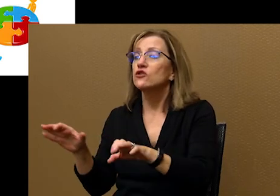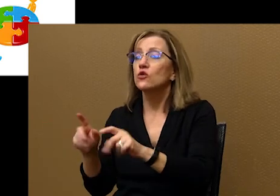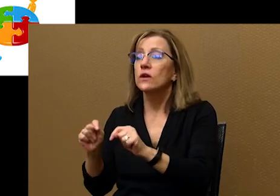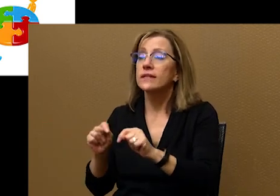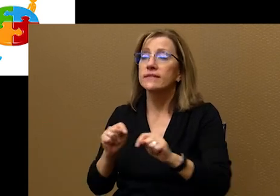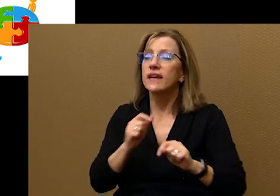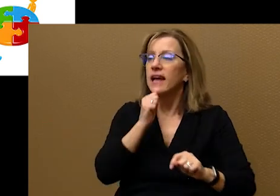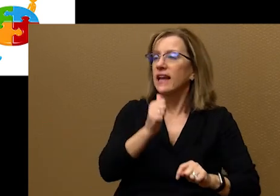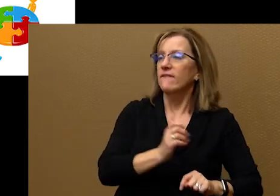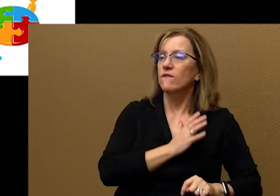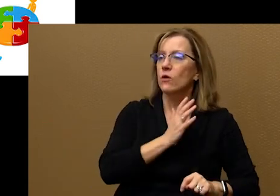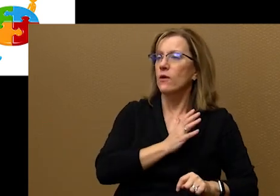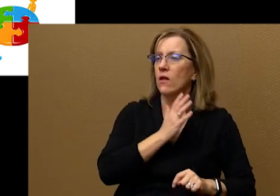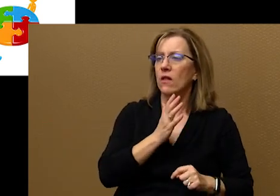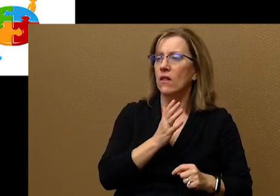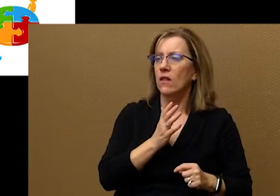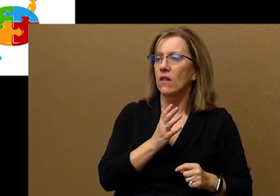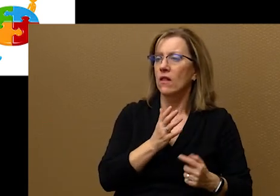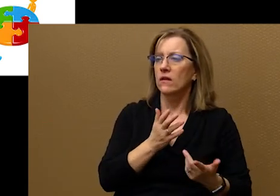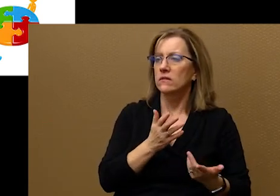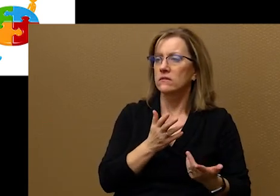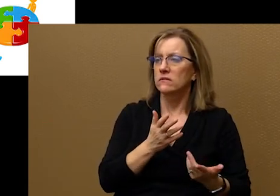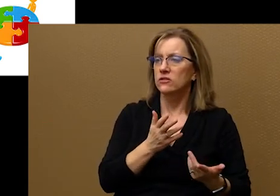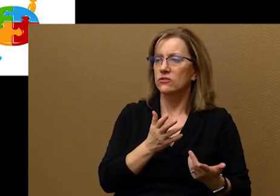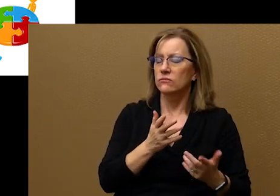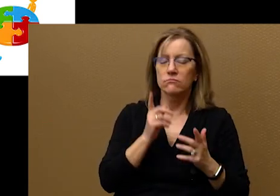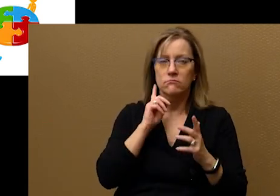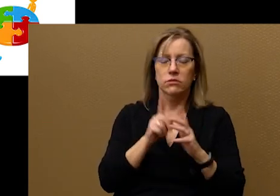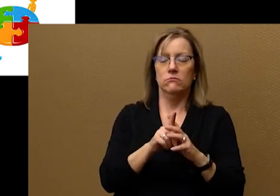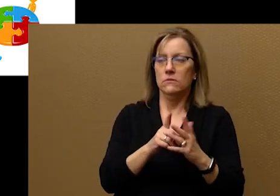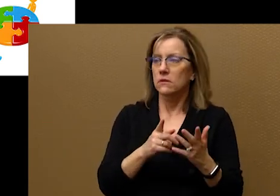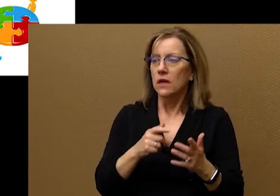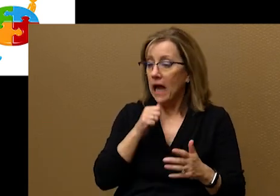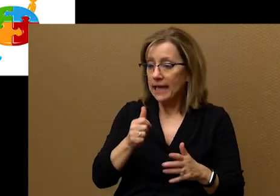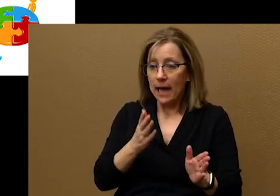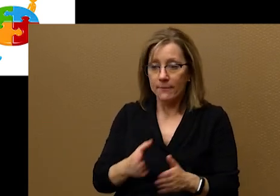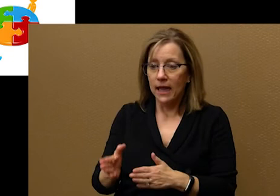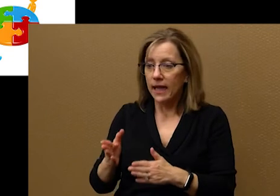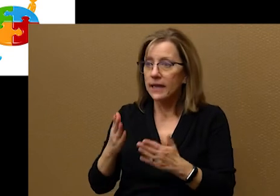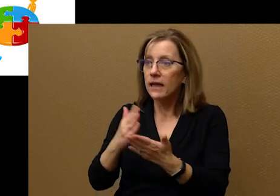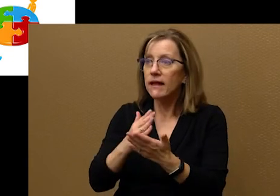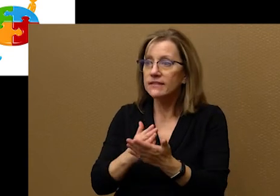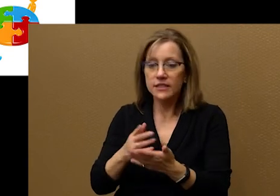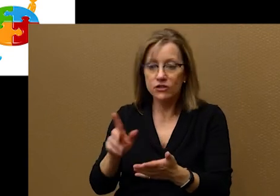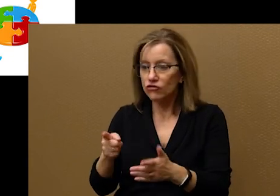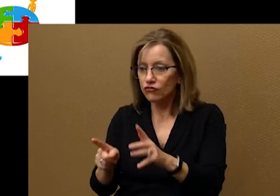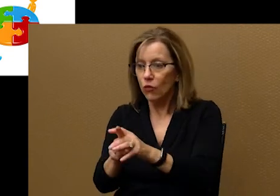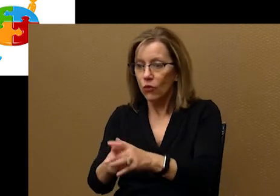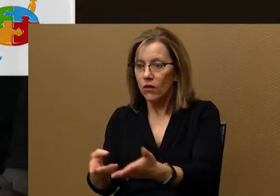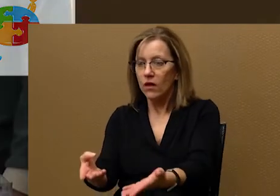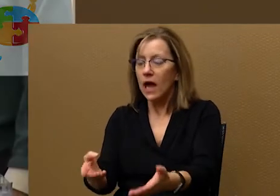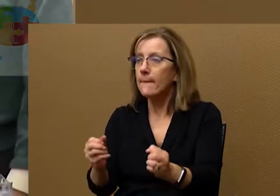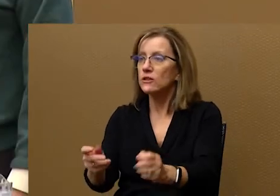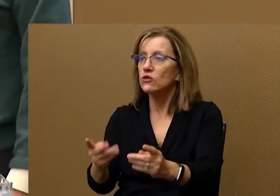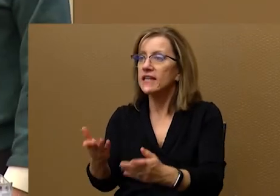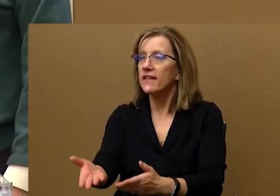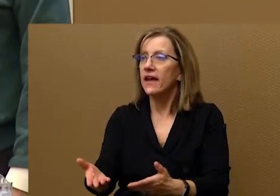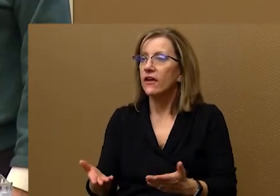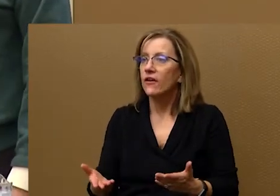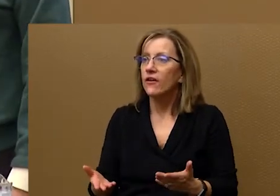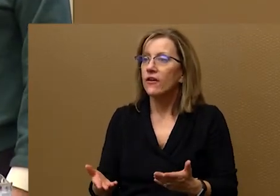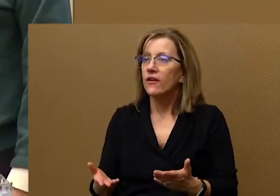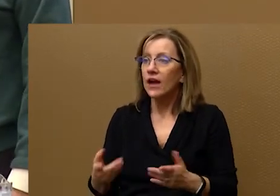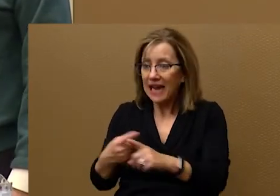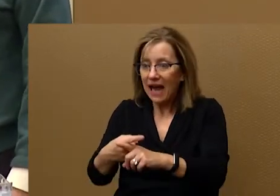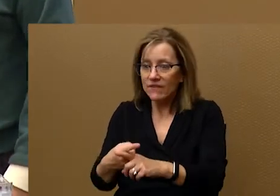Informally, means I didn't plan a lesson. It's just the opportunity presented itself. A conflict